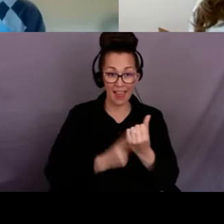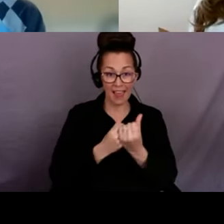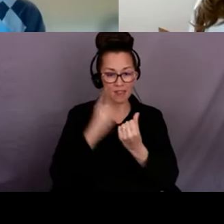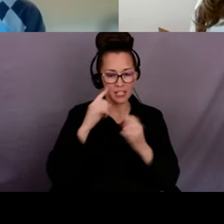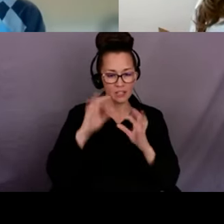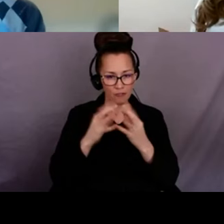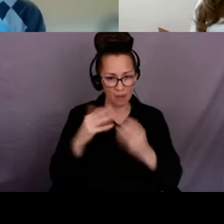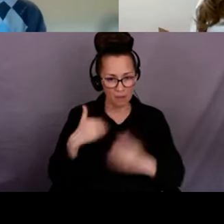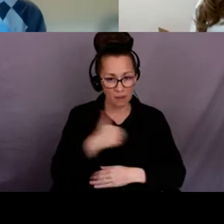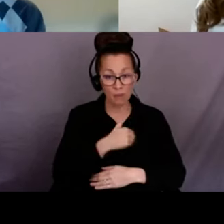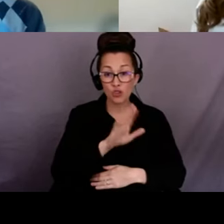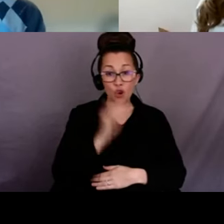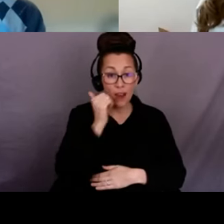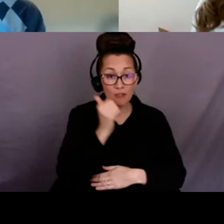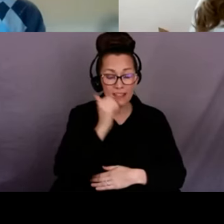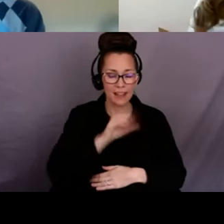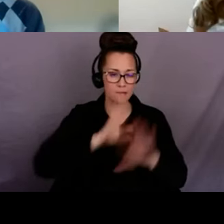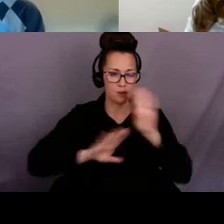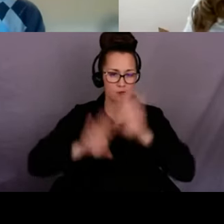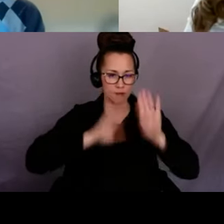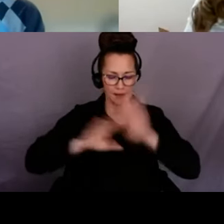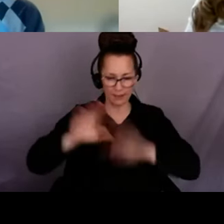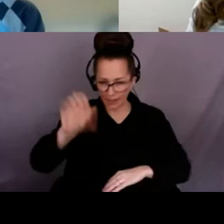to day is frustrating as it is.